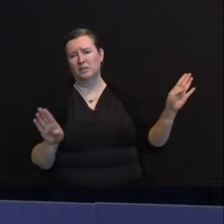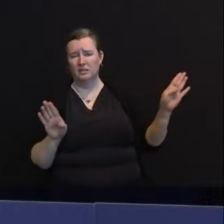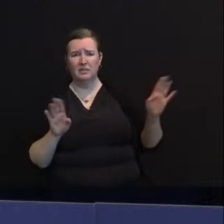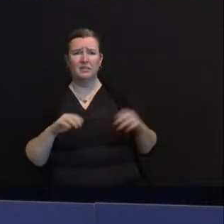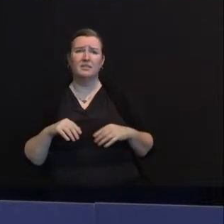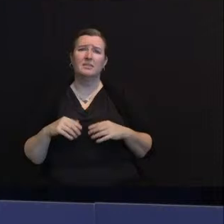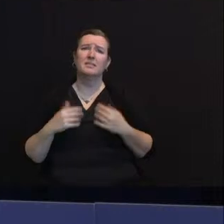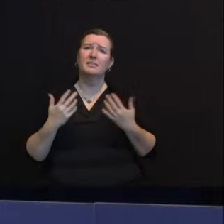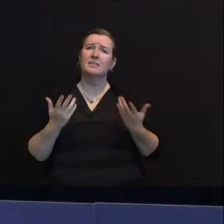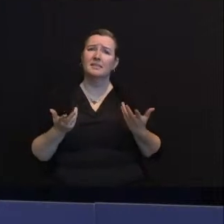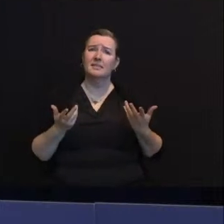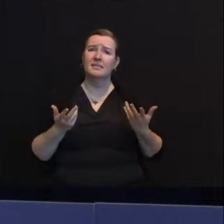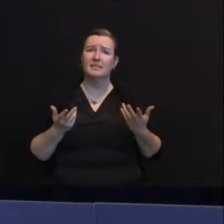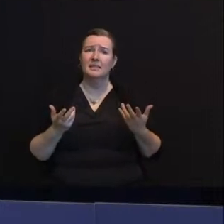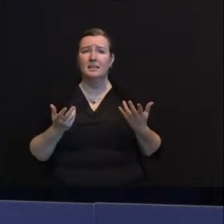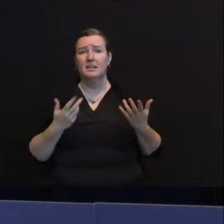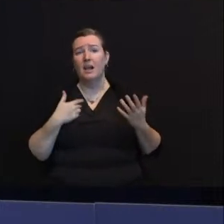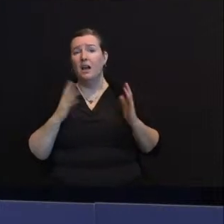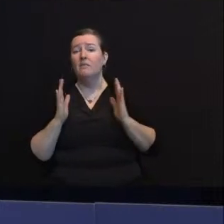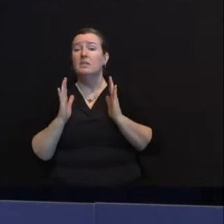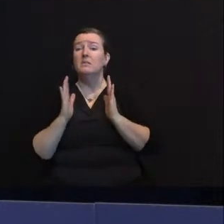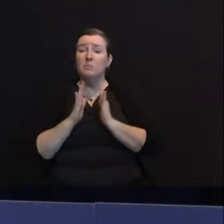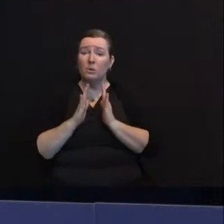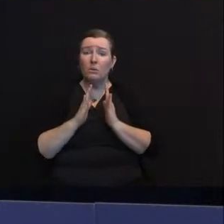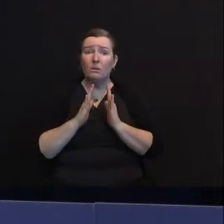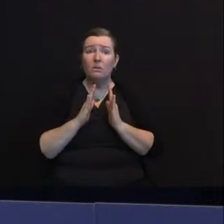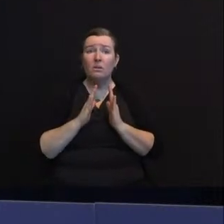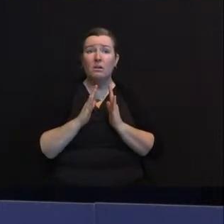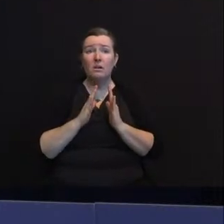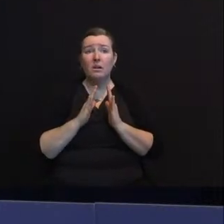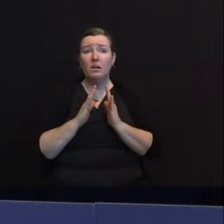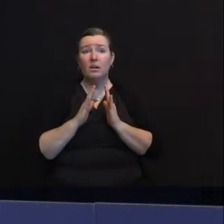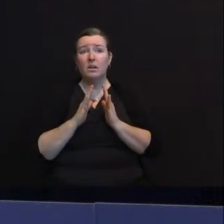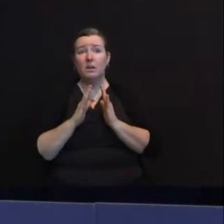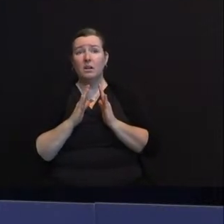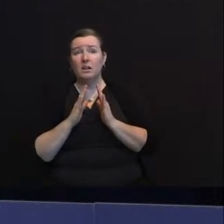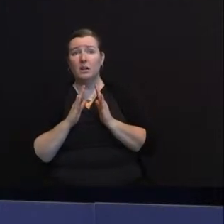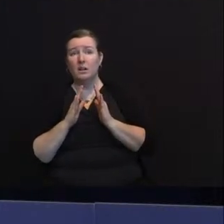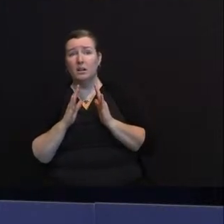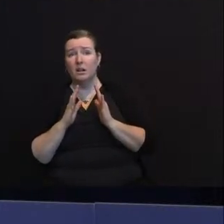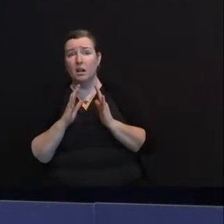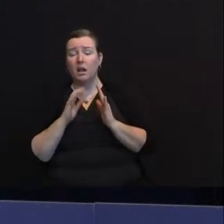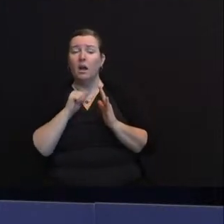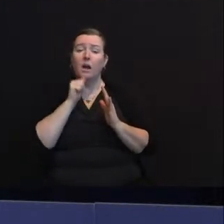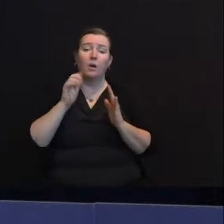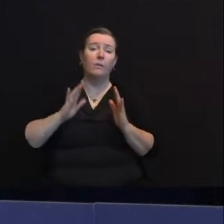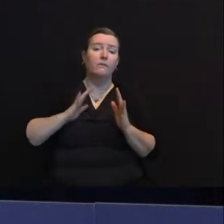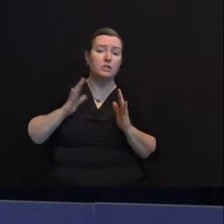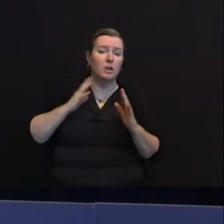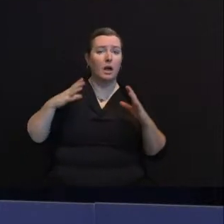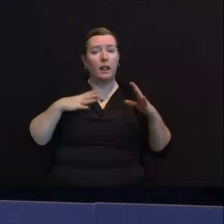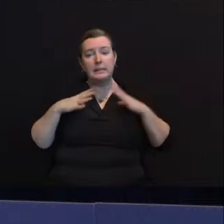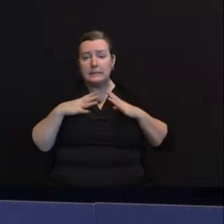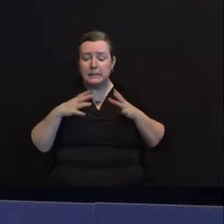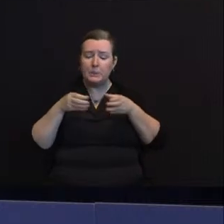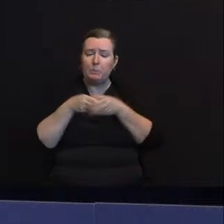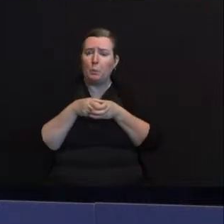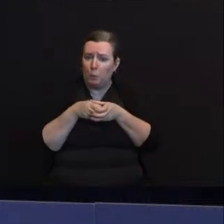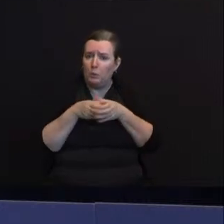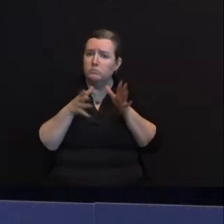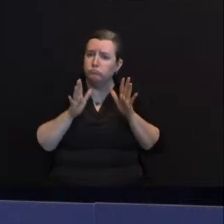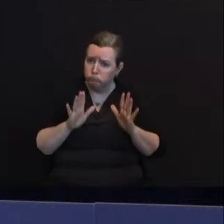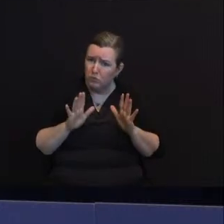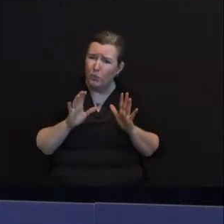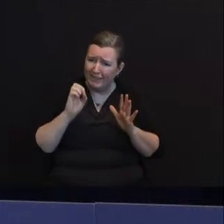different, but joyous holiday season. The joy that you, in your own way, help to protect